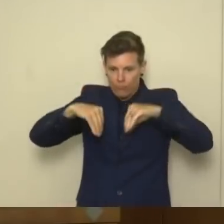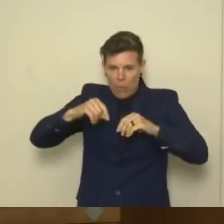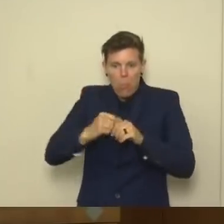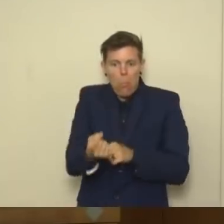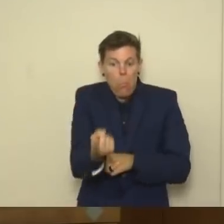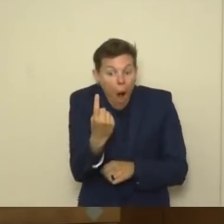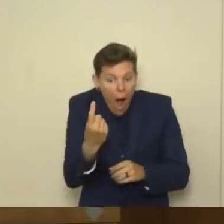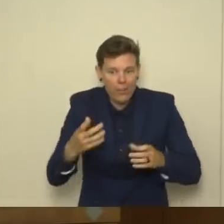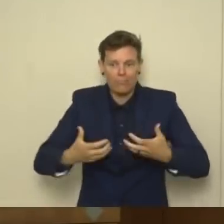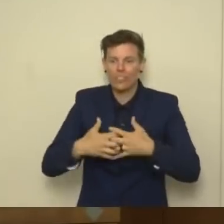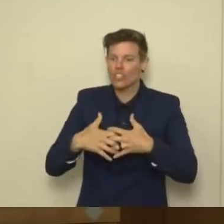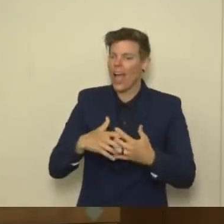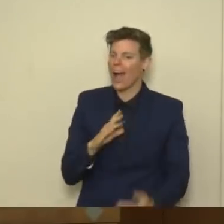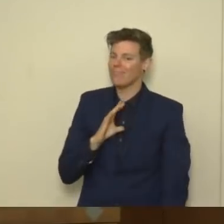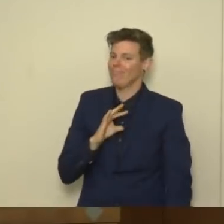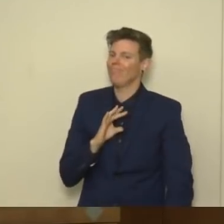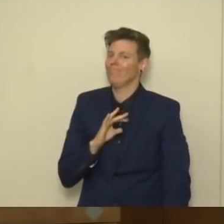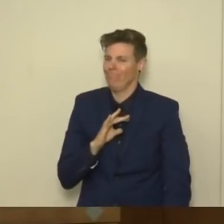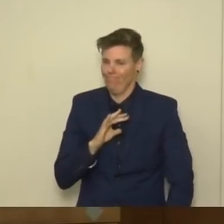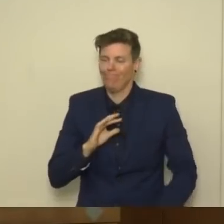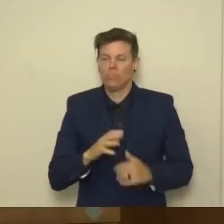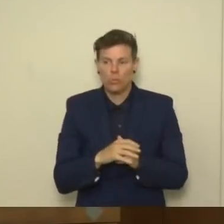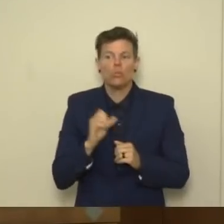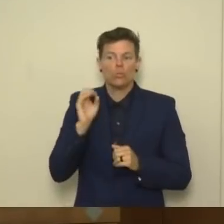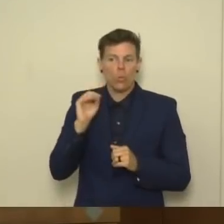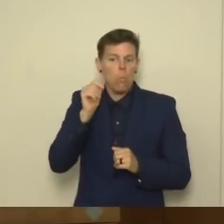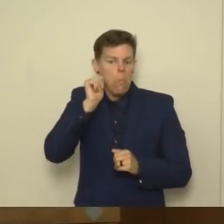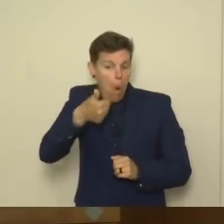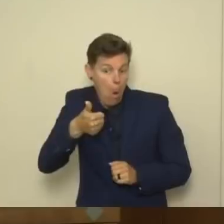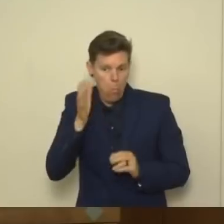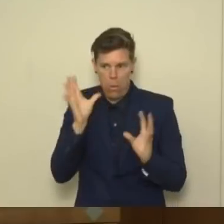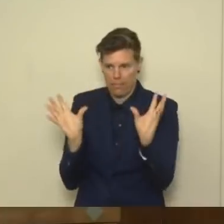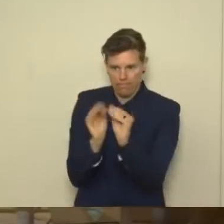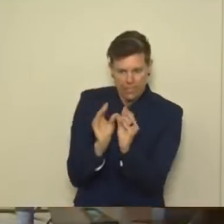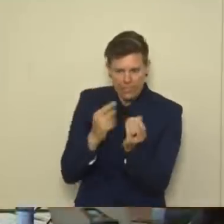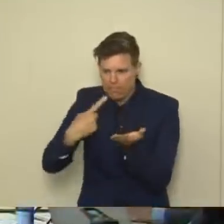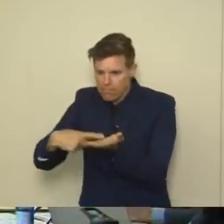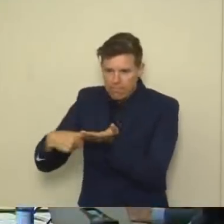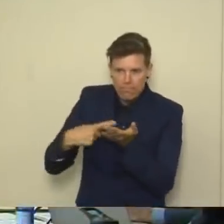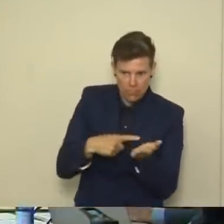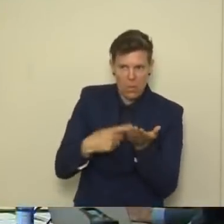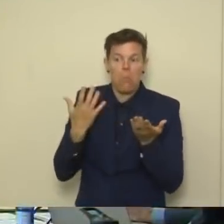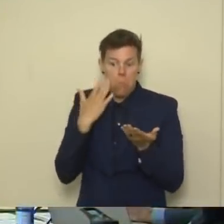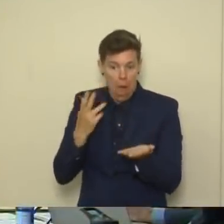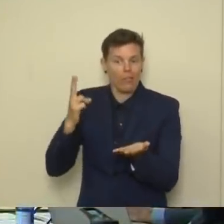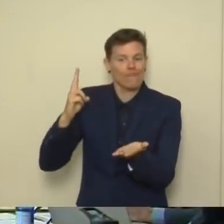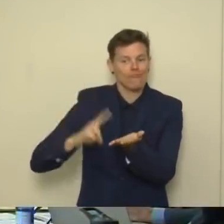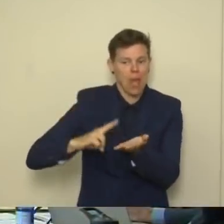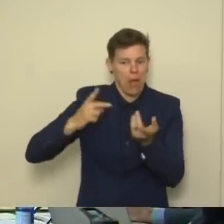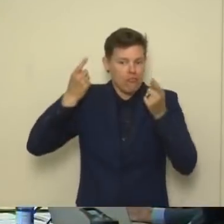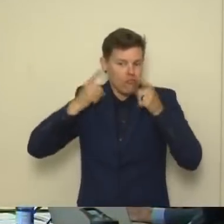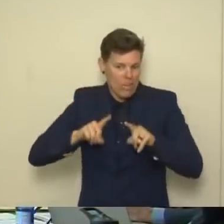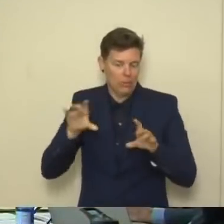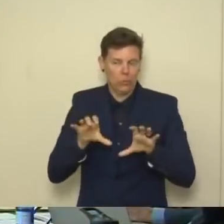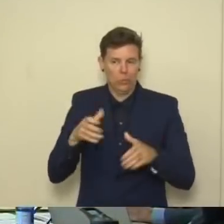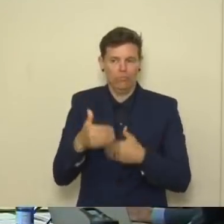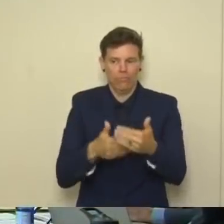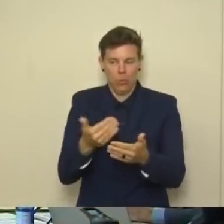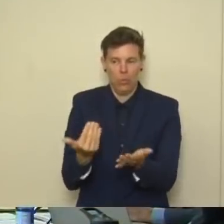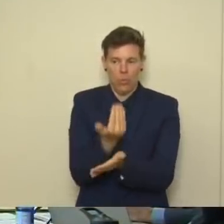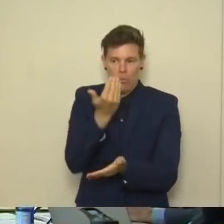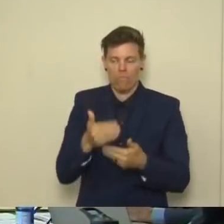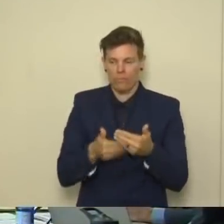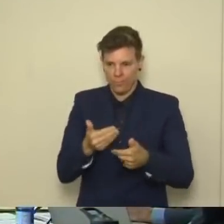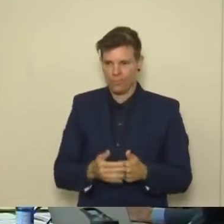progress and meeting tomorrow to further define these details. Thank you, Governor. I appreciate that. And maybe what we can do